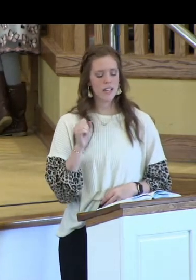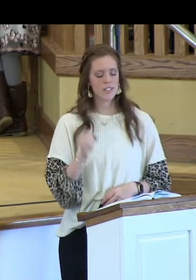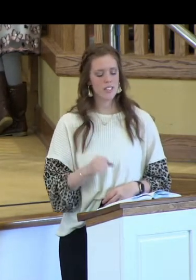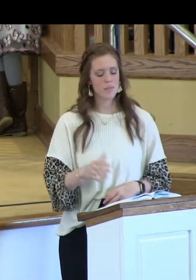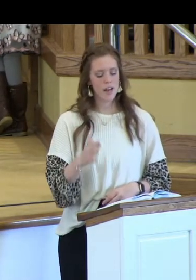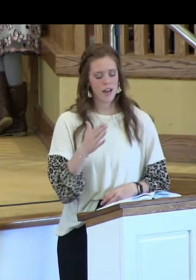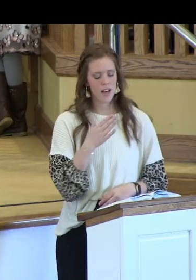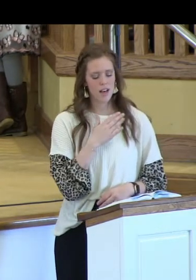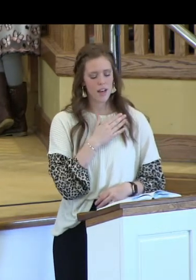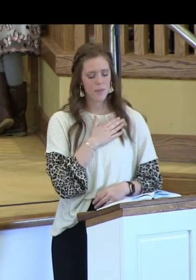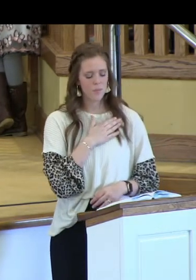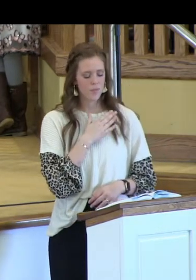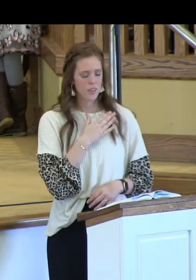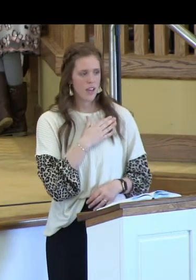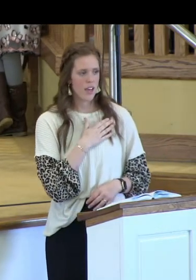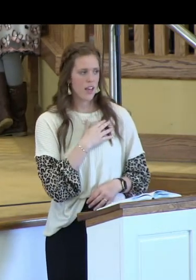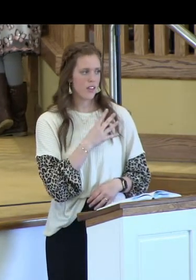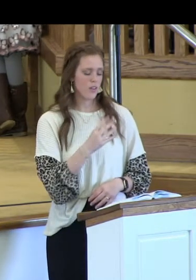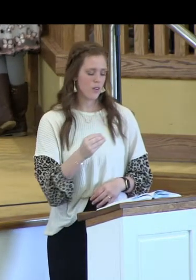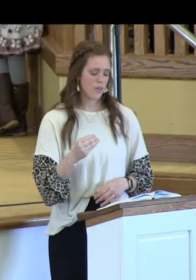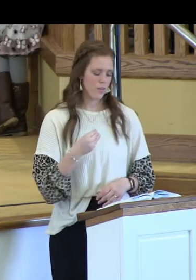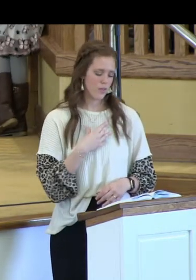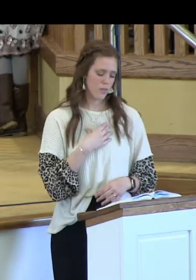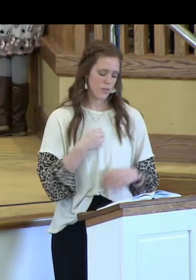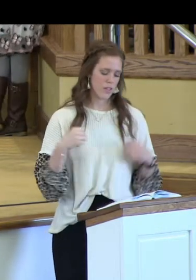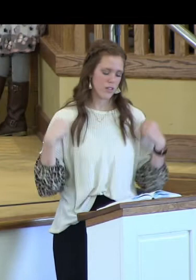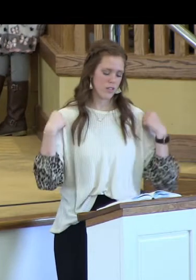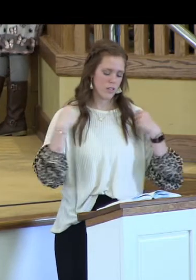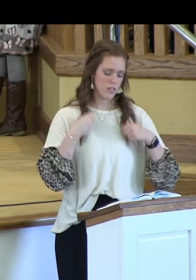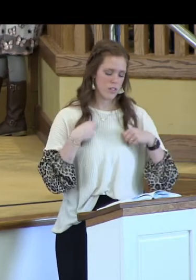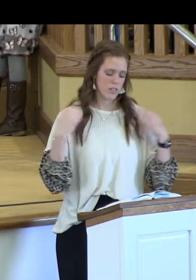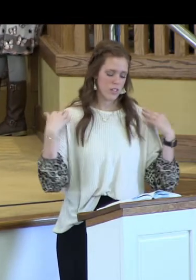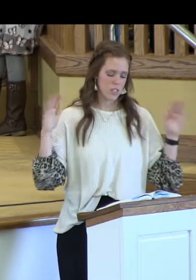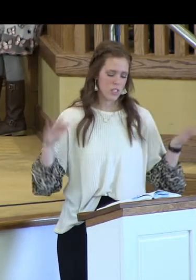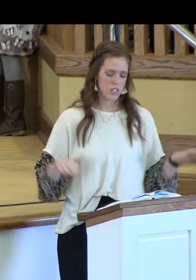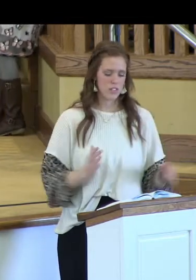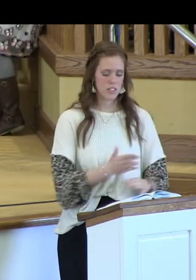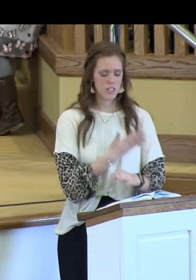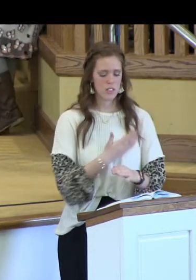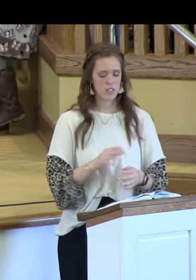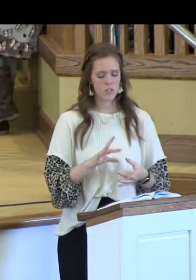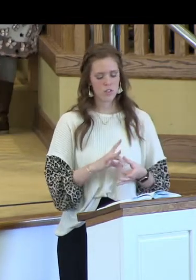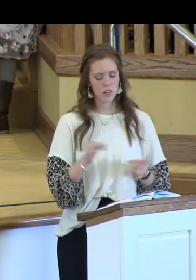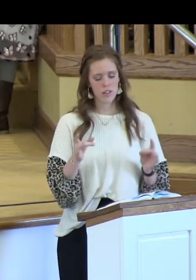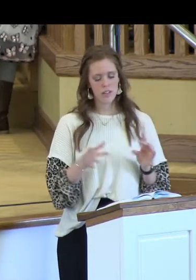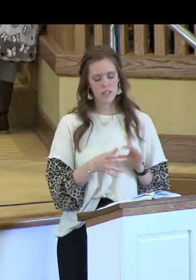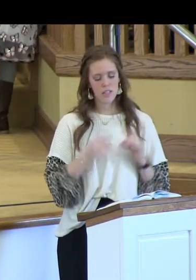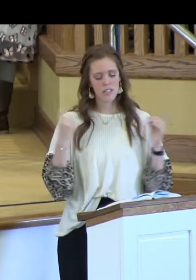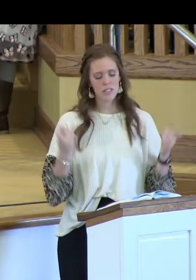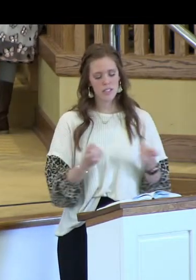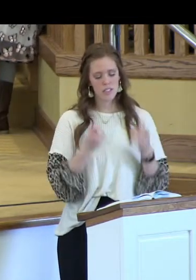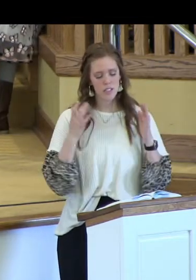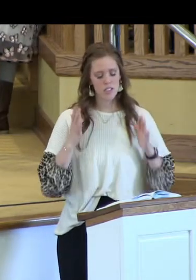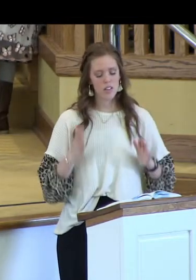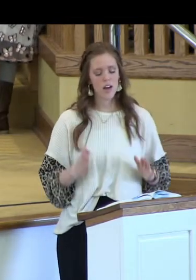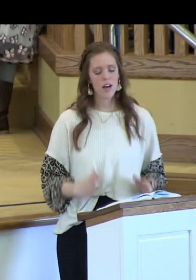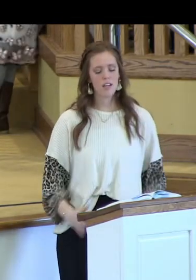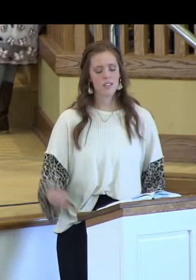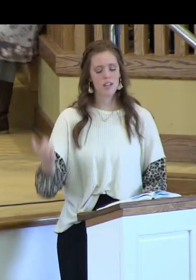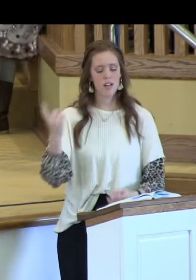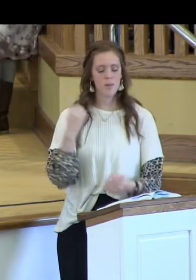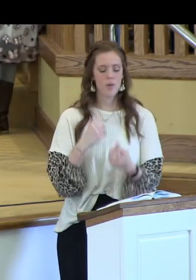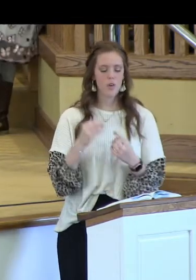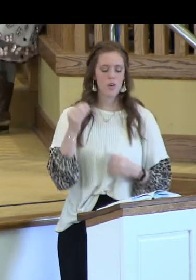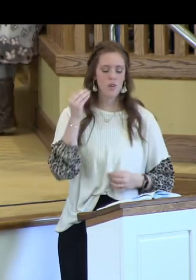oh yes, it's mine. While the white-robed angels sing the story, a sinner